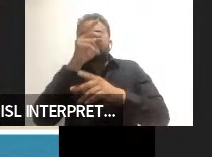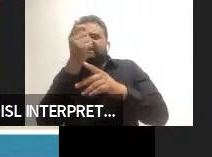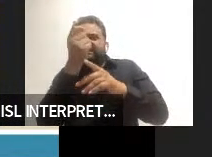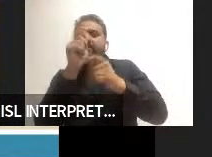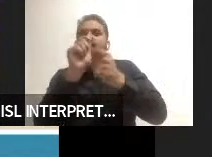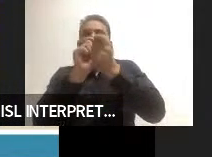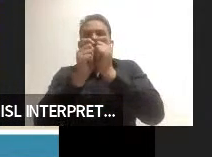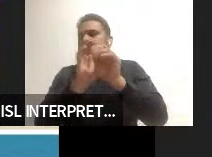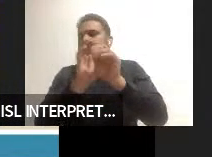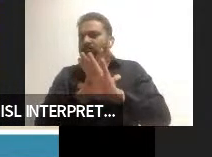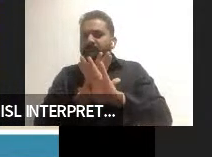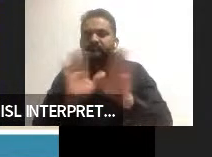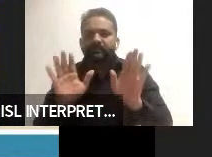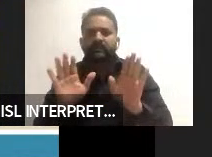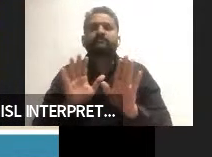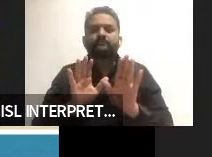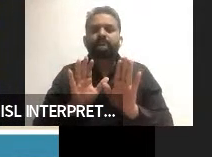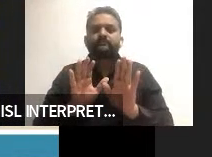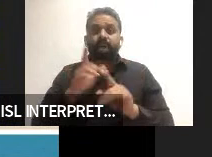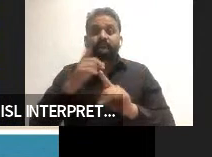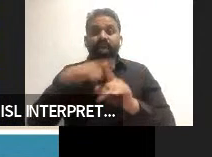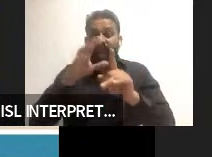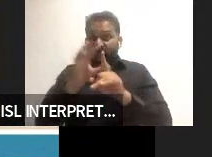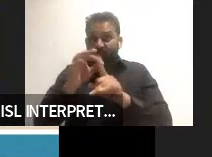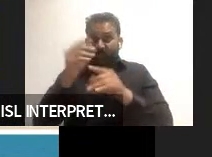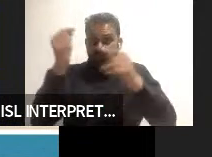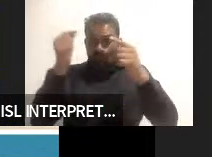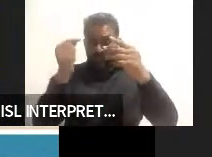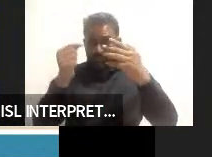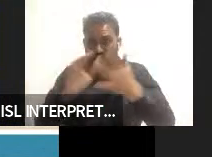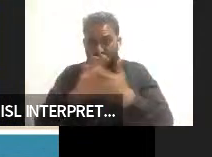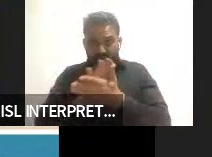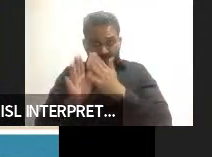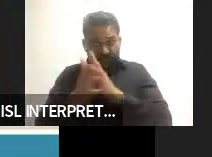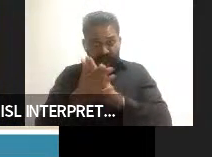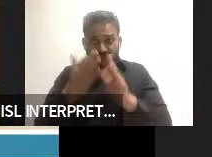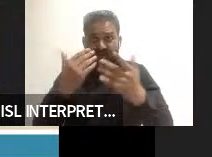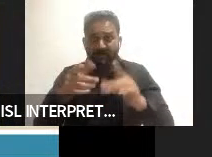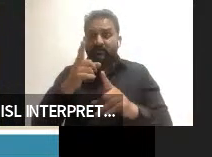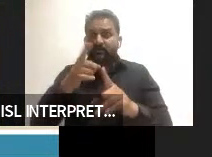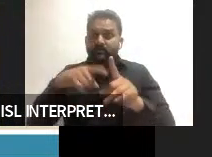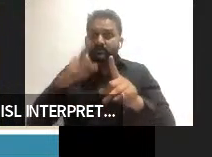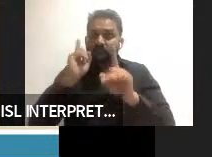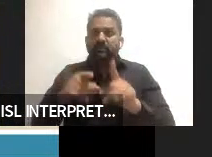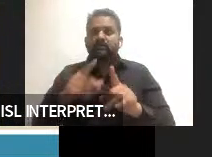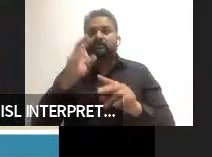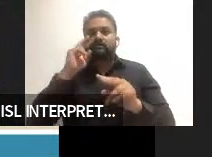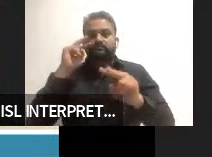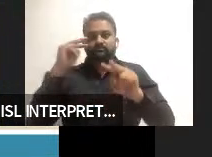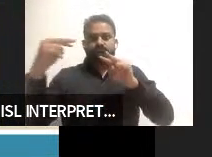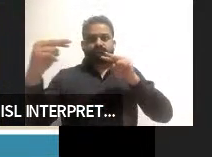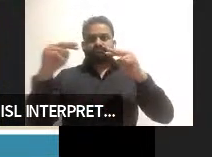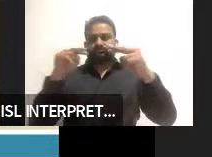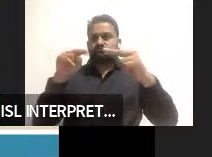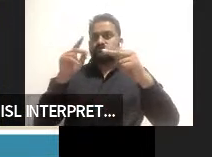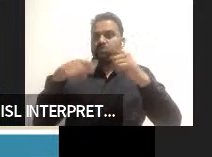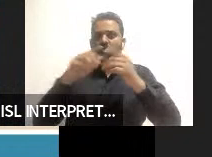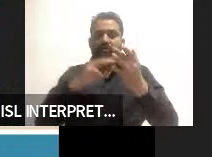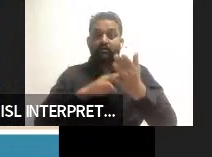do. And whatever you do or decide to do, it must be with a view to make your